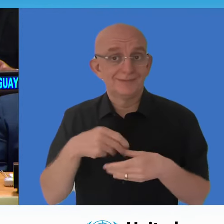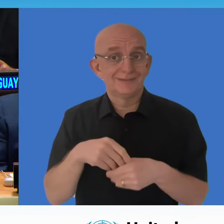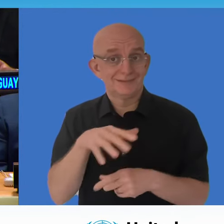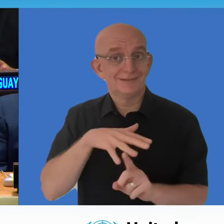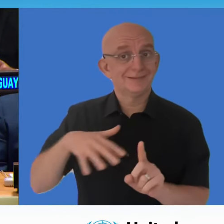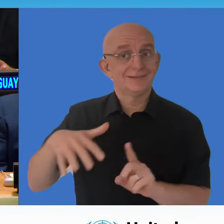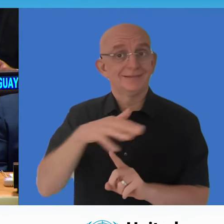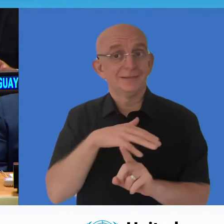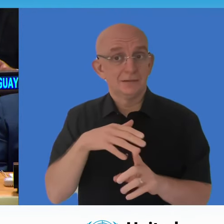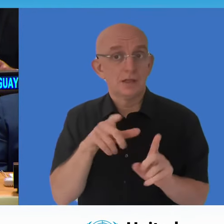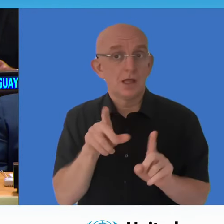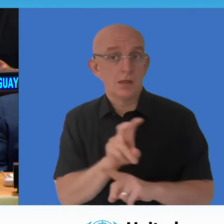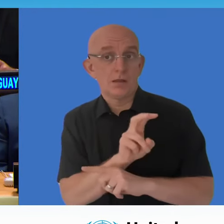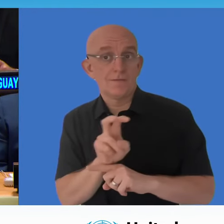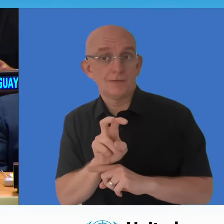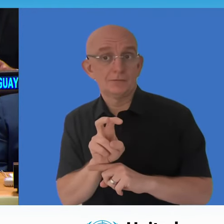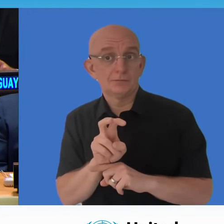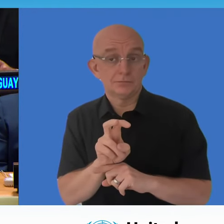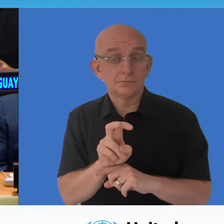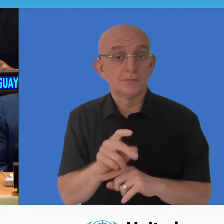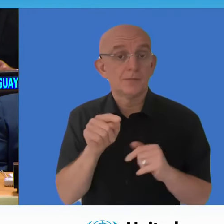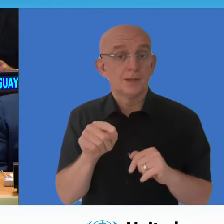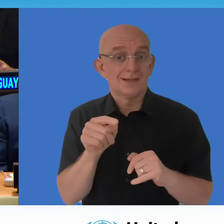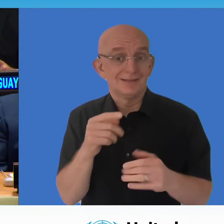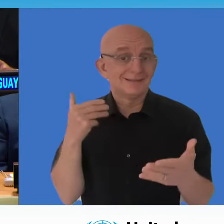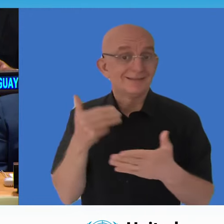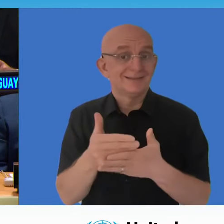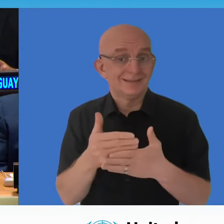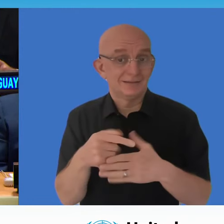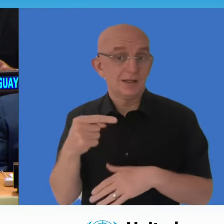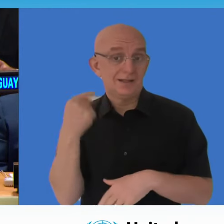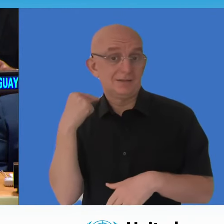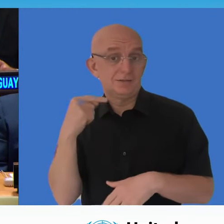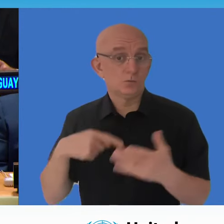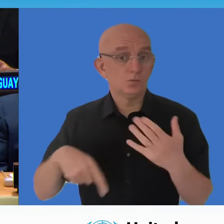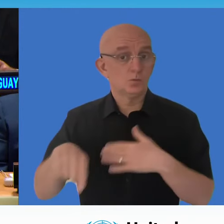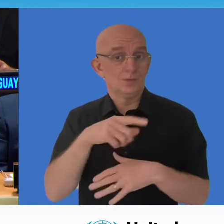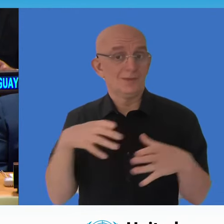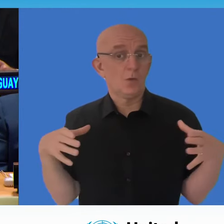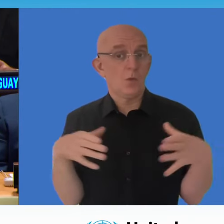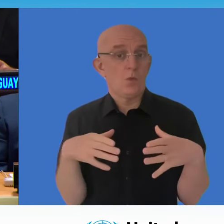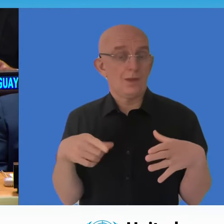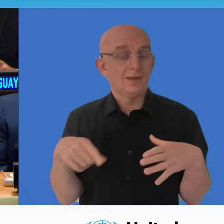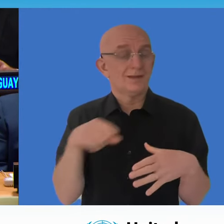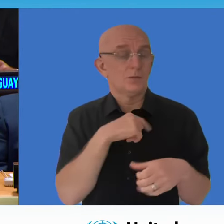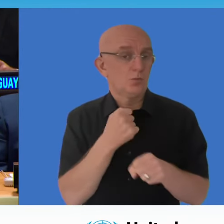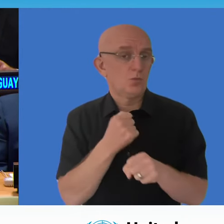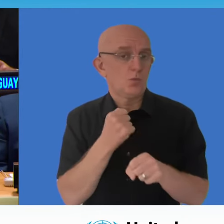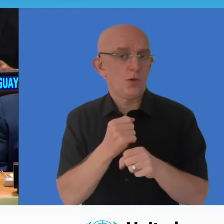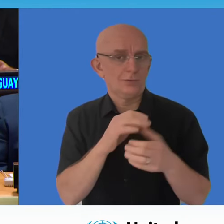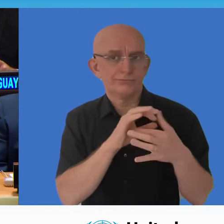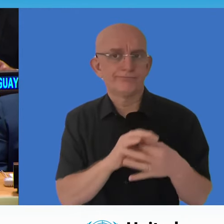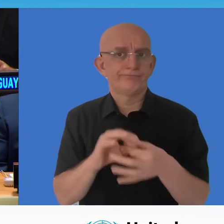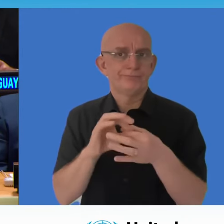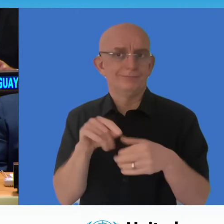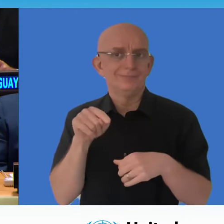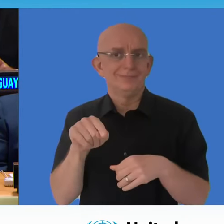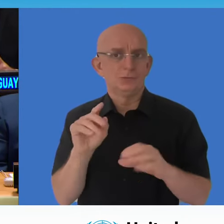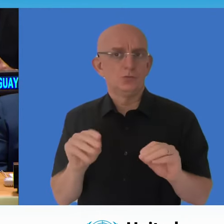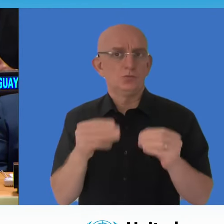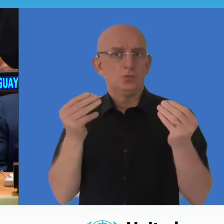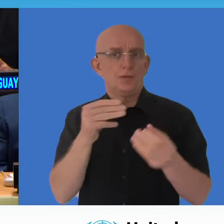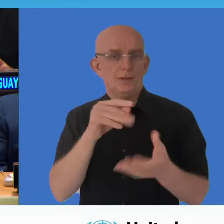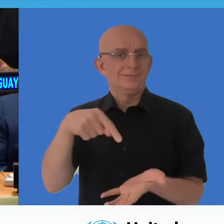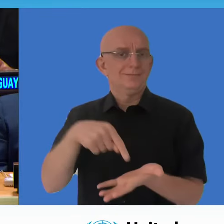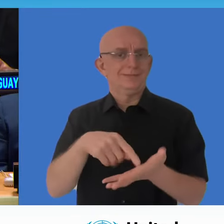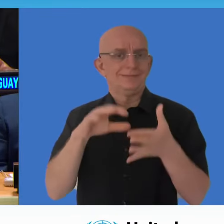future generations, let us pledge to keep the youths at the center for peaceful, inclusive, and just